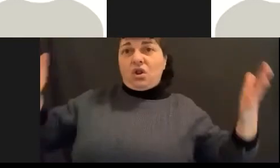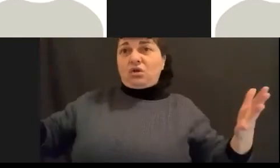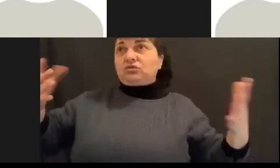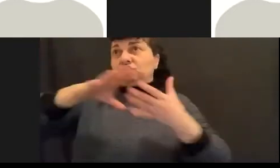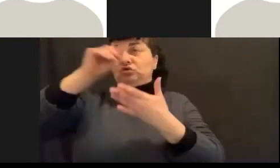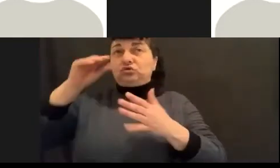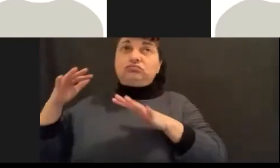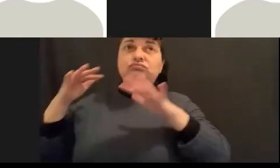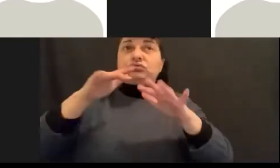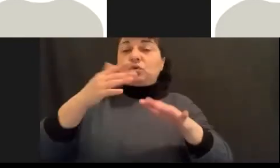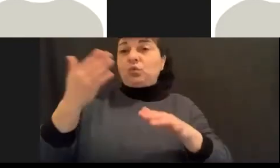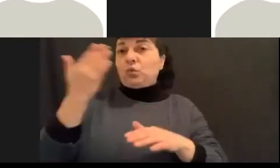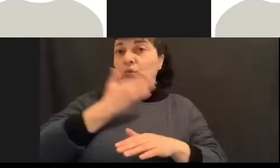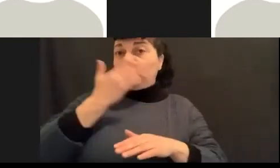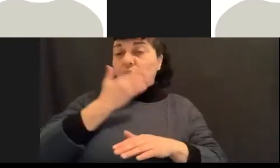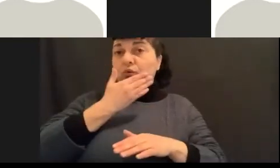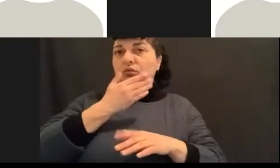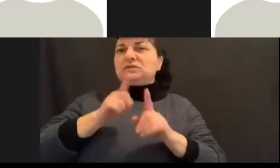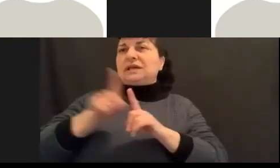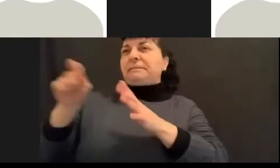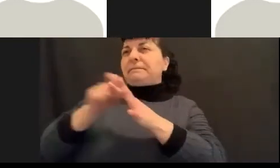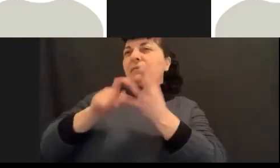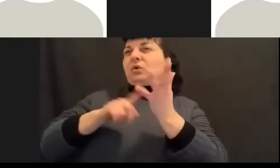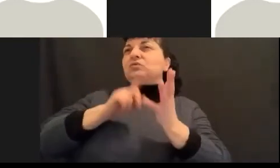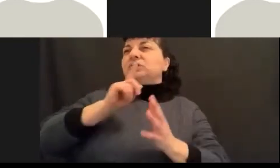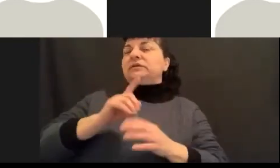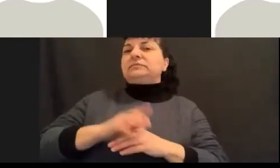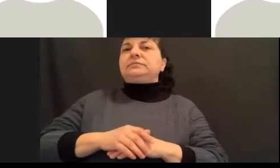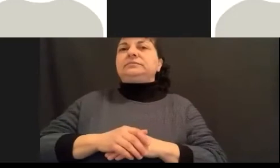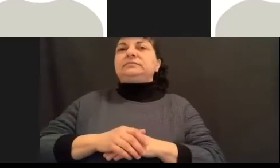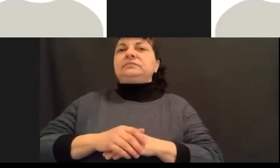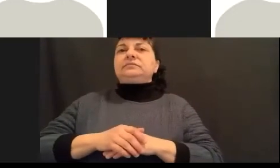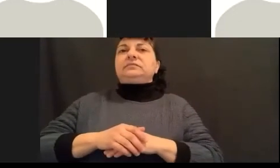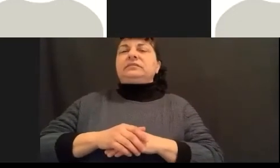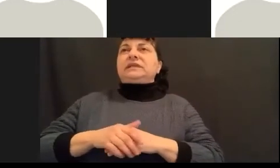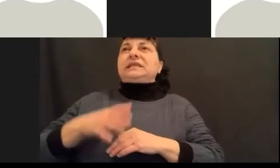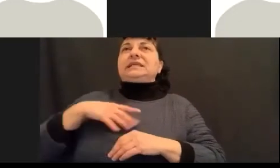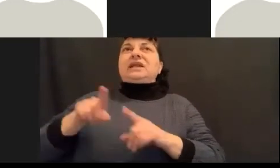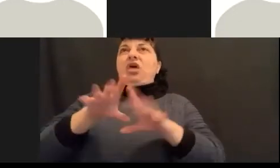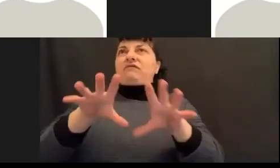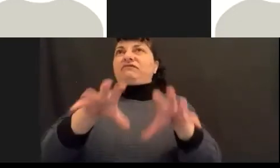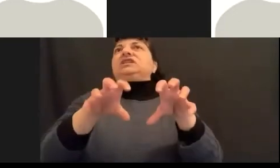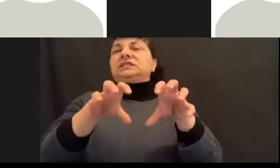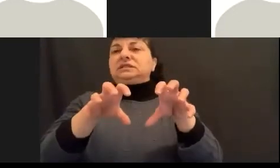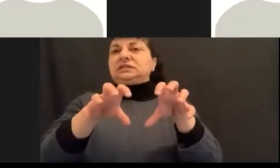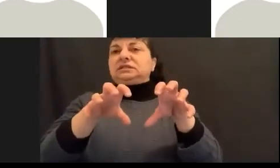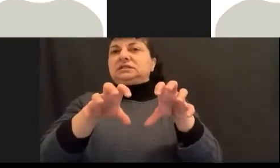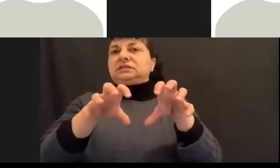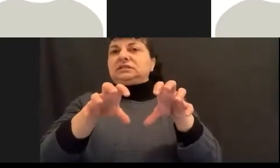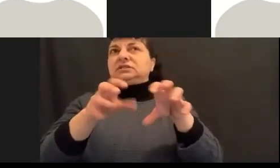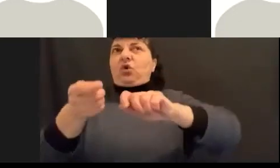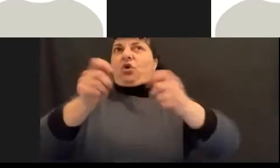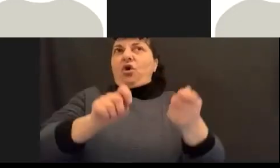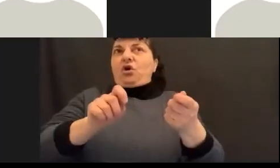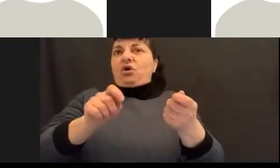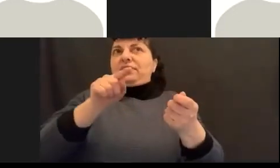where we want to just, as Paul said before, get a lockdown or a freeze on people that have been in those locations so that